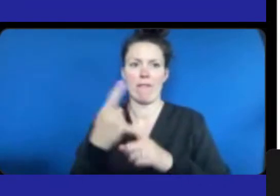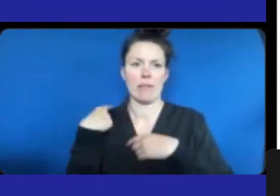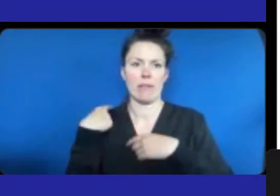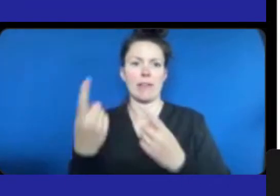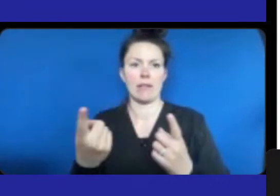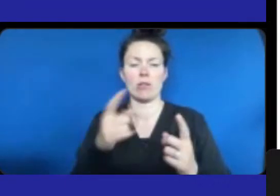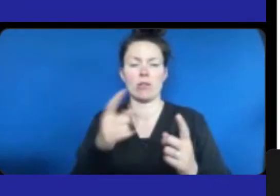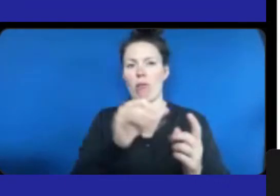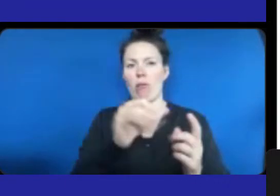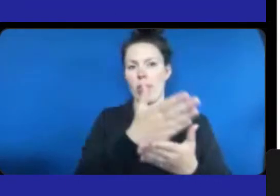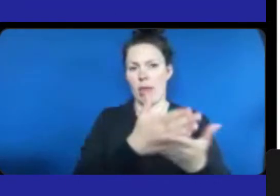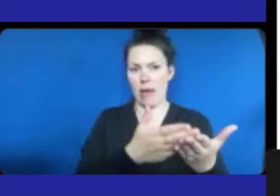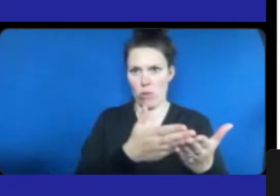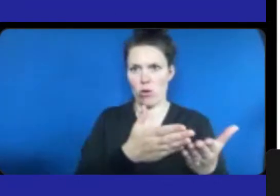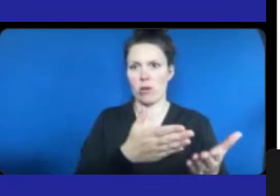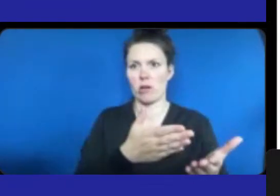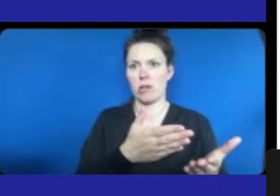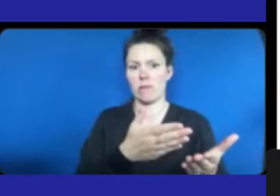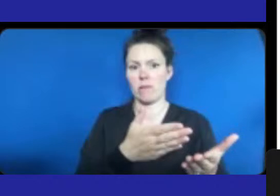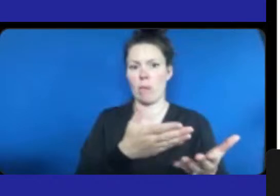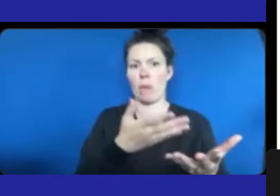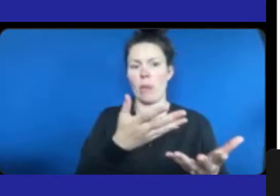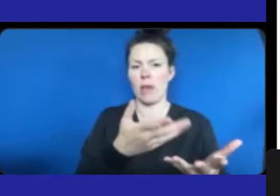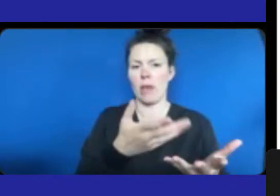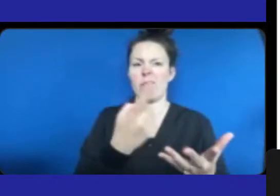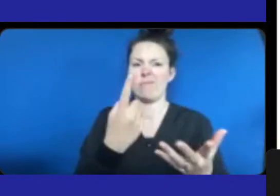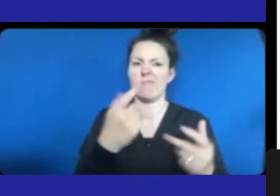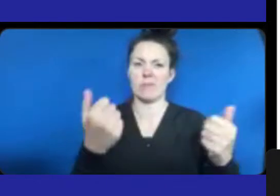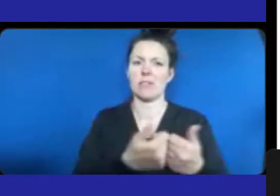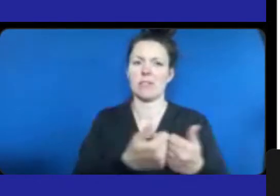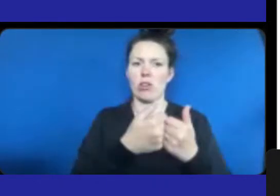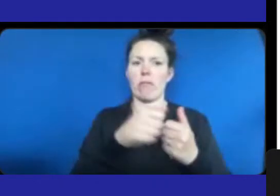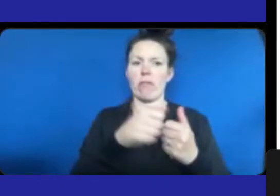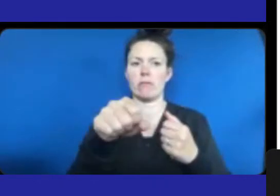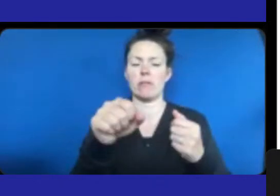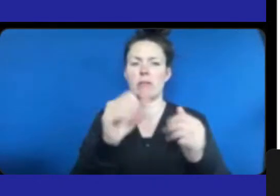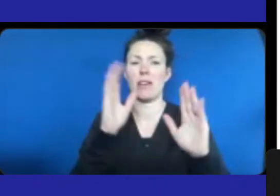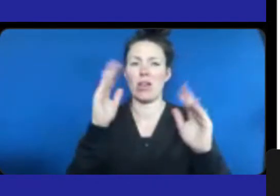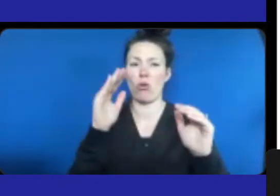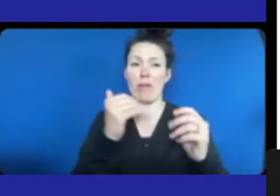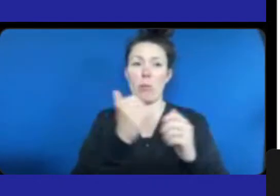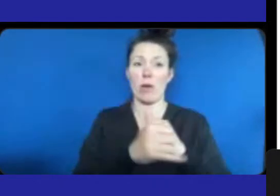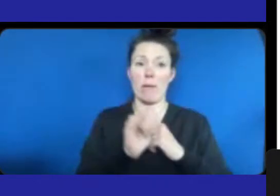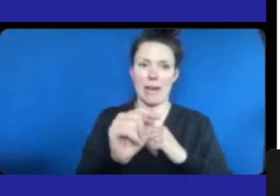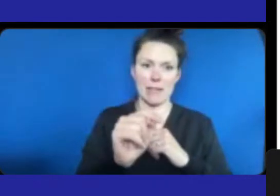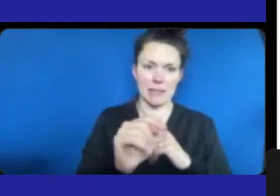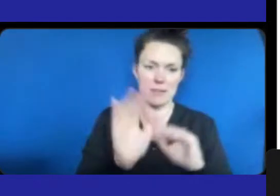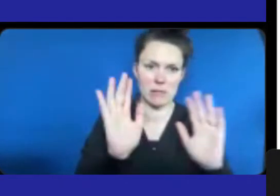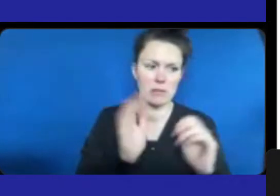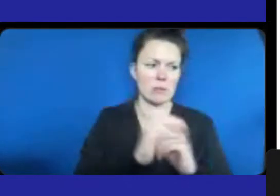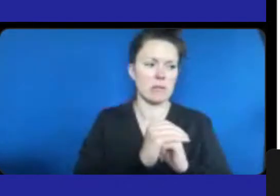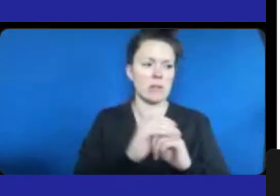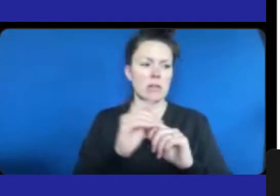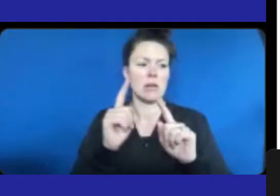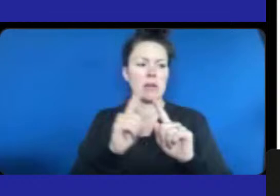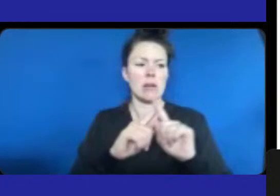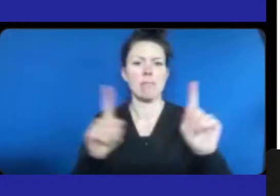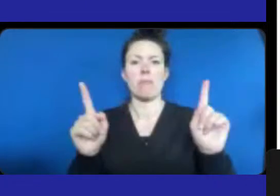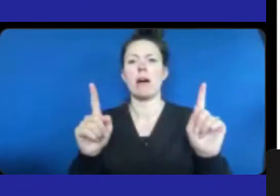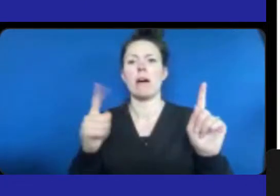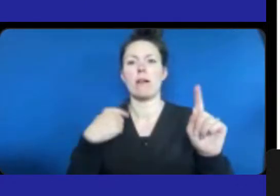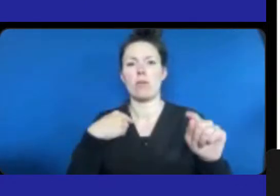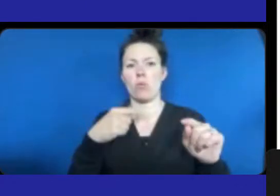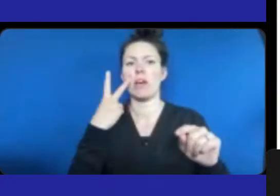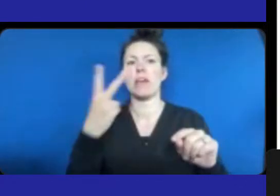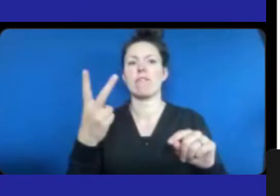is a real challenge and hopefully one we are past. But beyond that, we have seen,